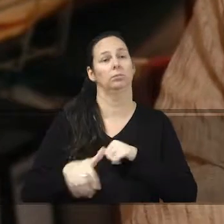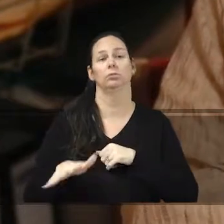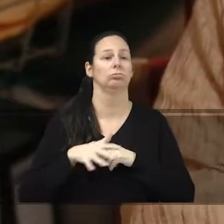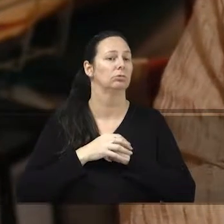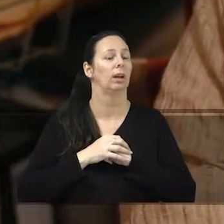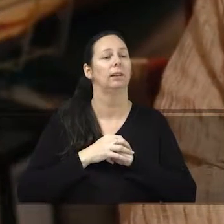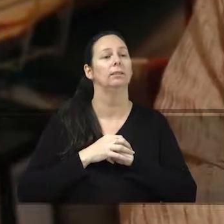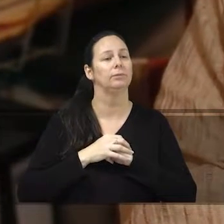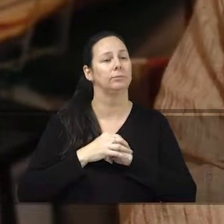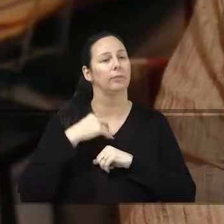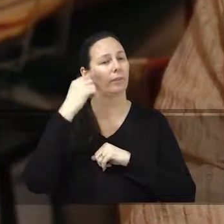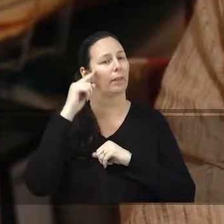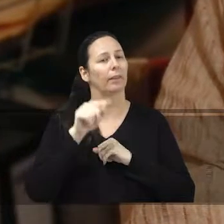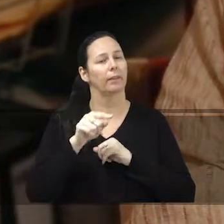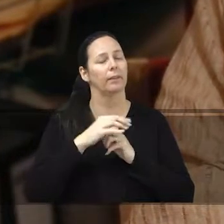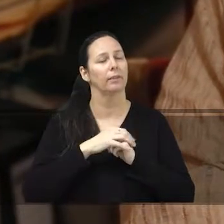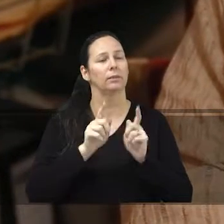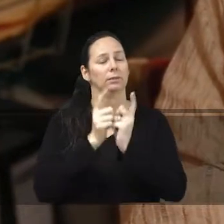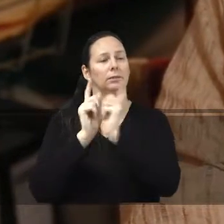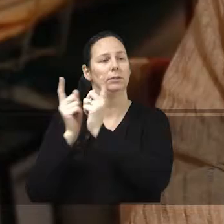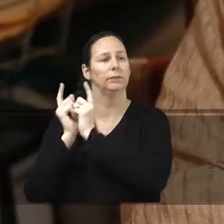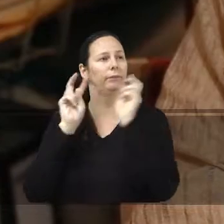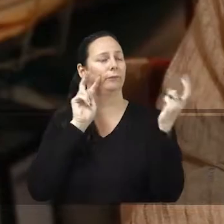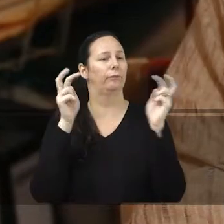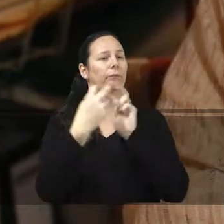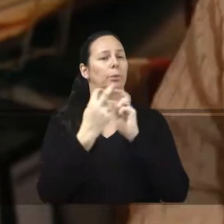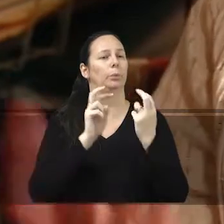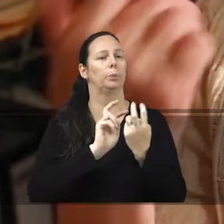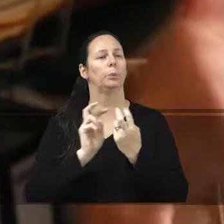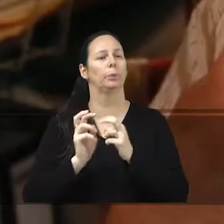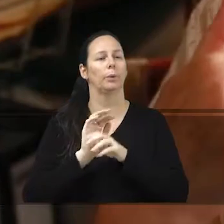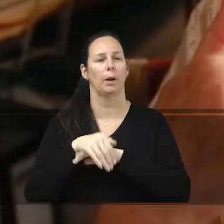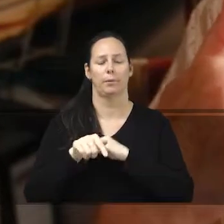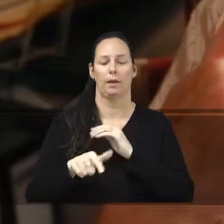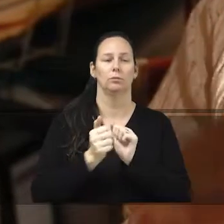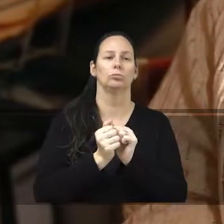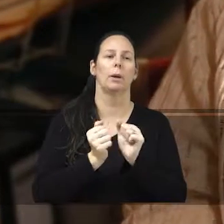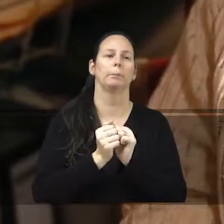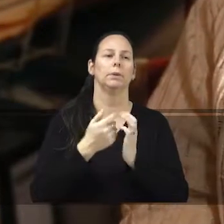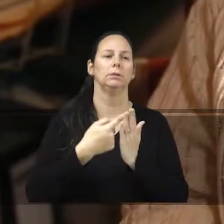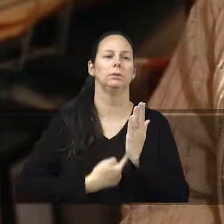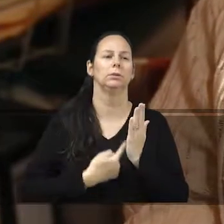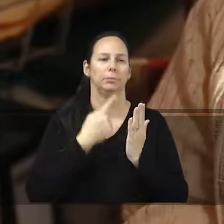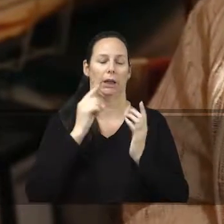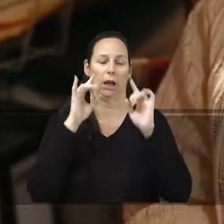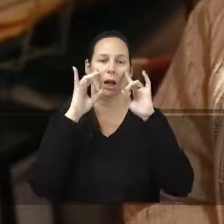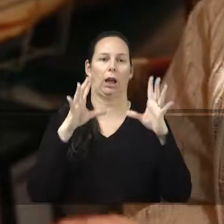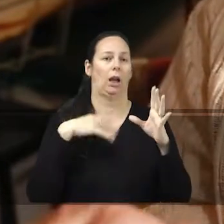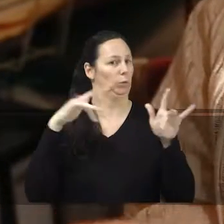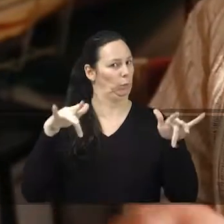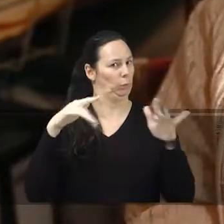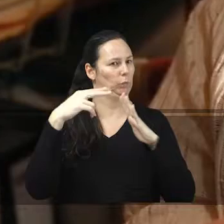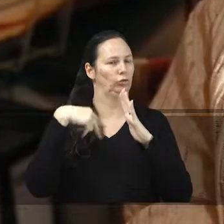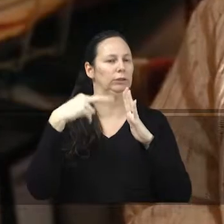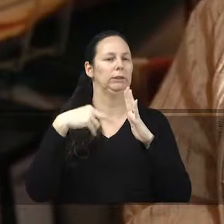there's different views about this document, by the way. Now, be clear, I haven't read it. It was read out loud. The lay people